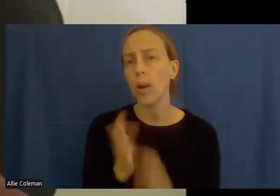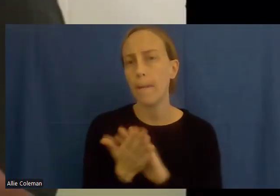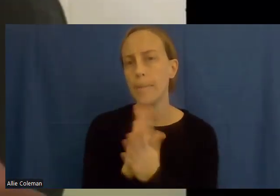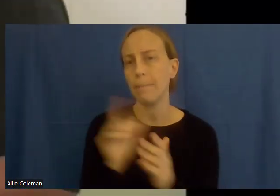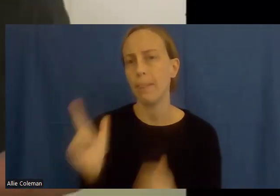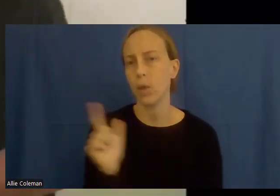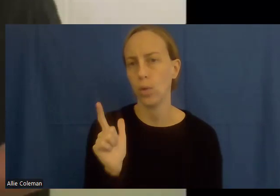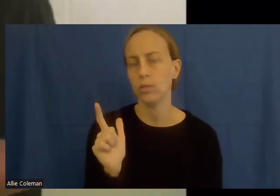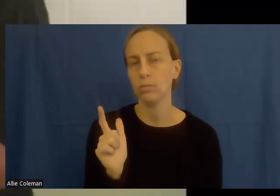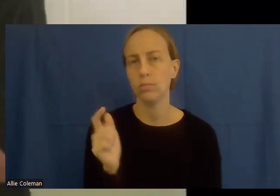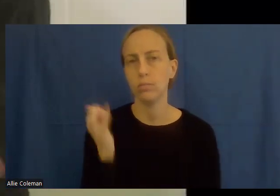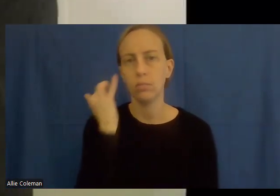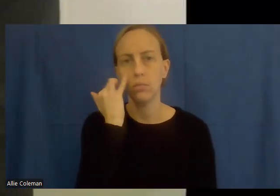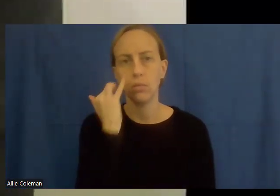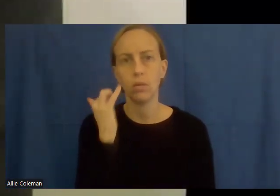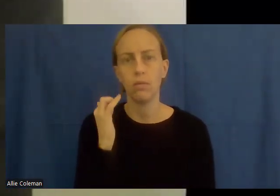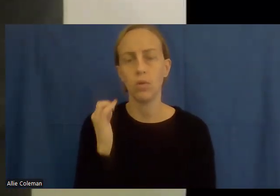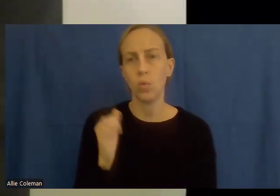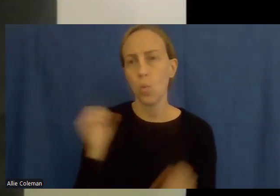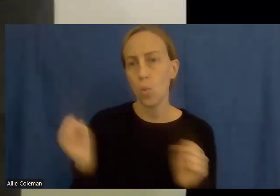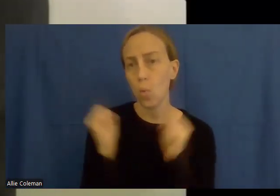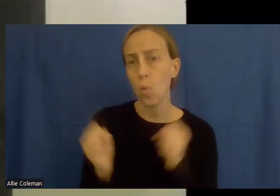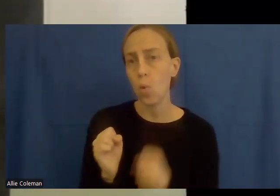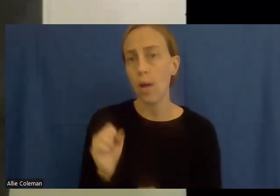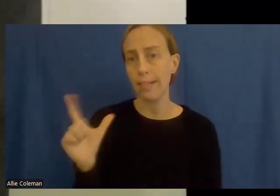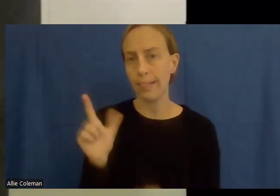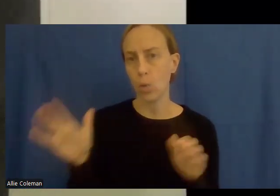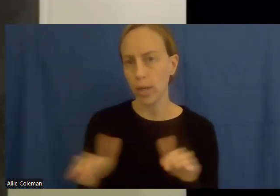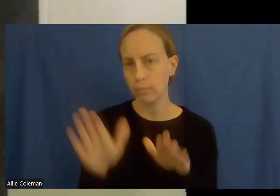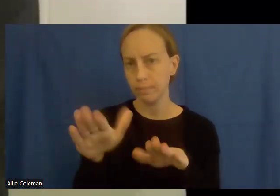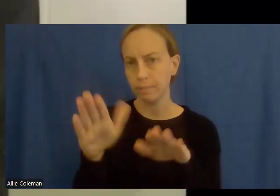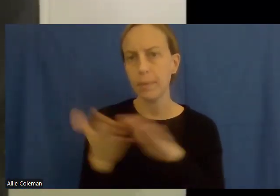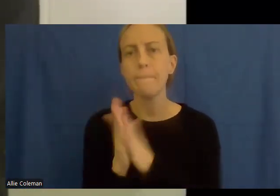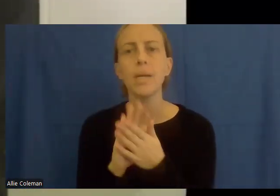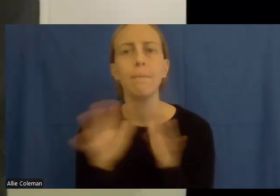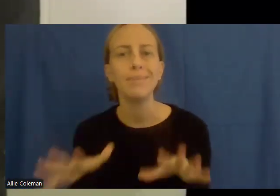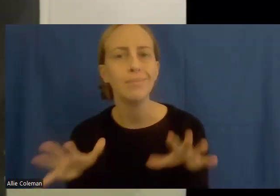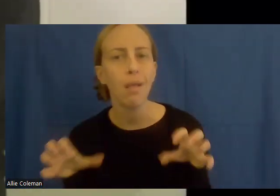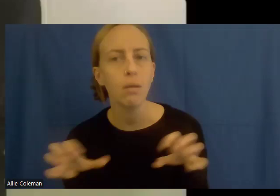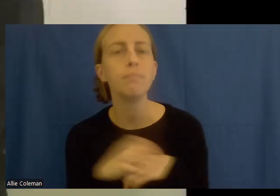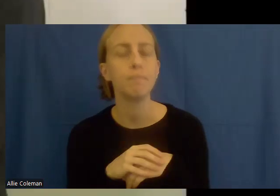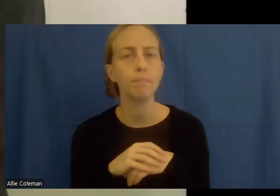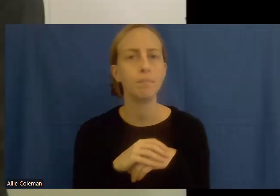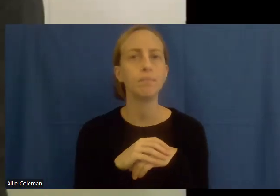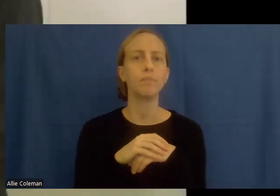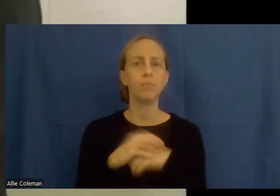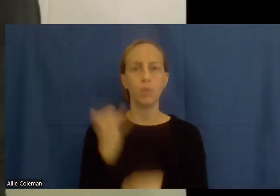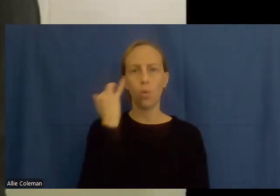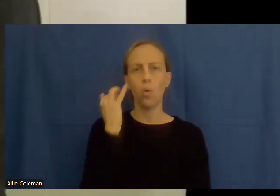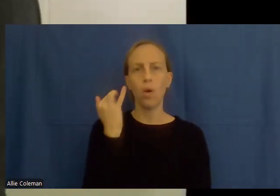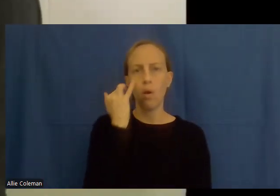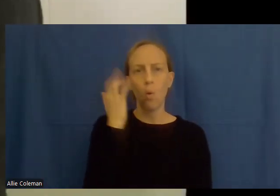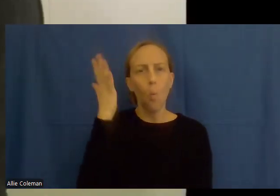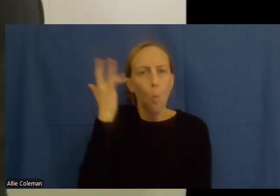turns into solid. Why do you think that the water vapor in the air is collecting on the outside of this Pepsi can?